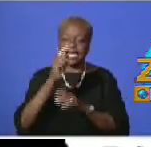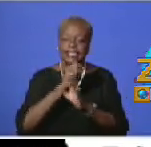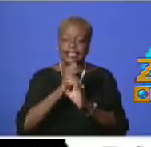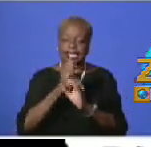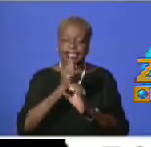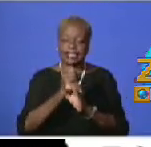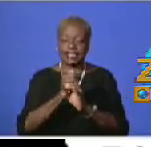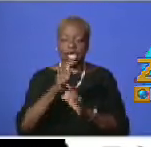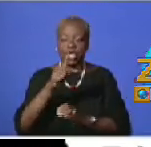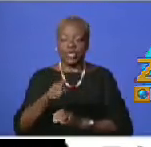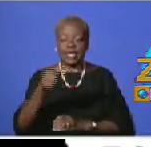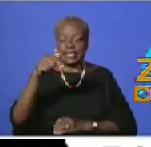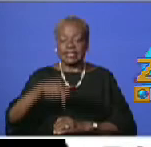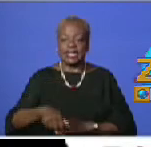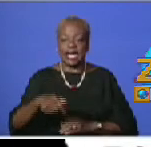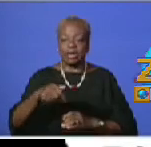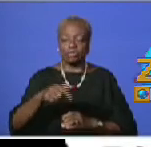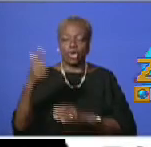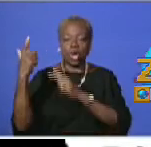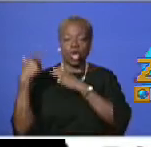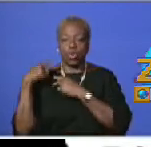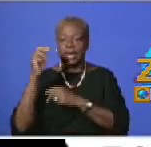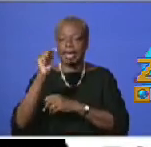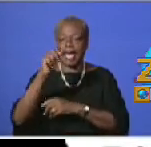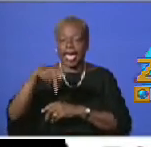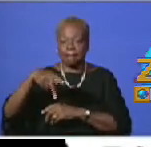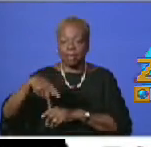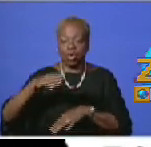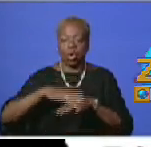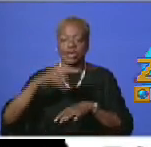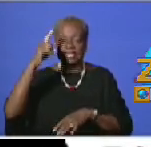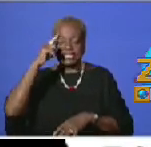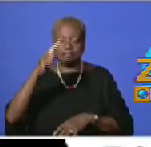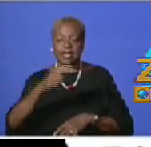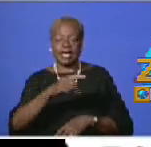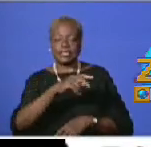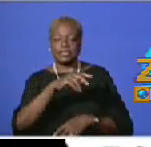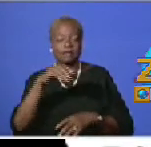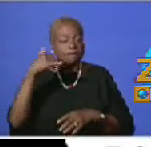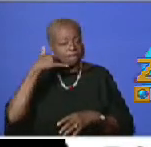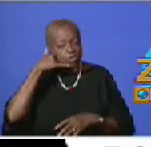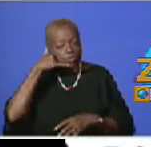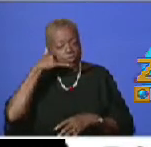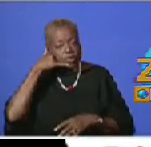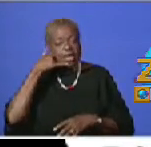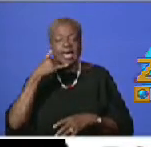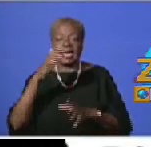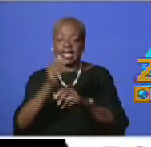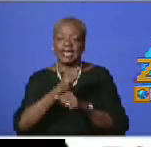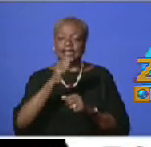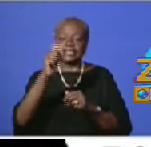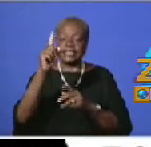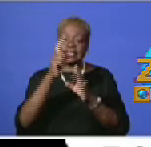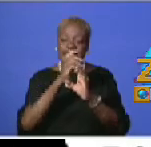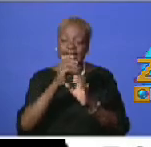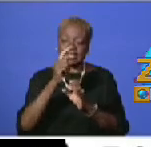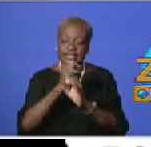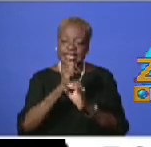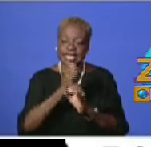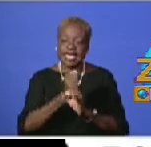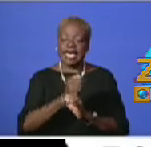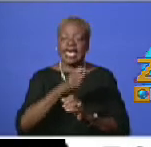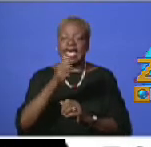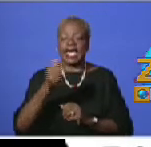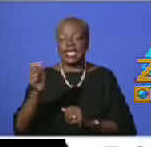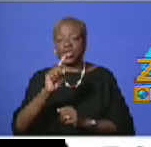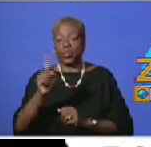to download an app on your smartphone and actually book a taxi anywhere in Nassau, anywhere in